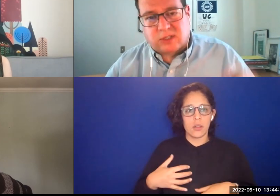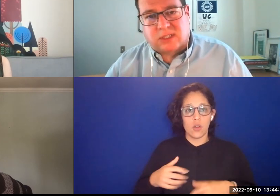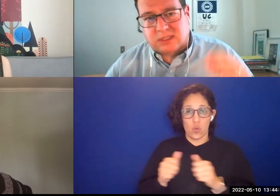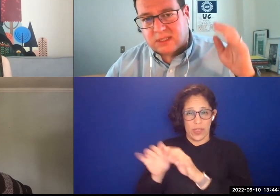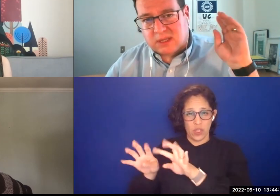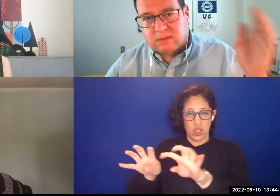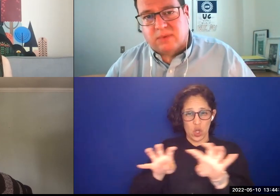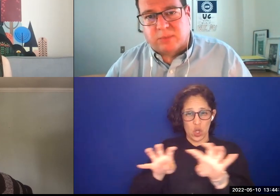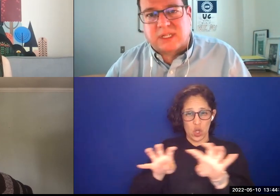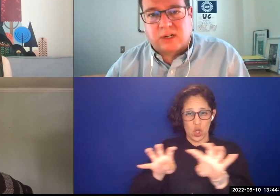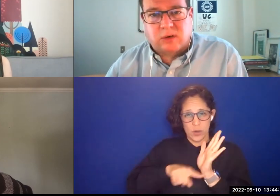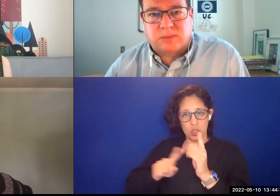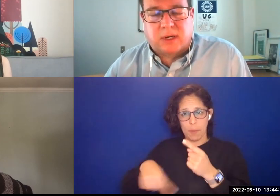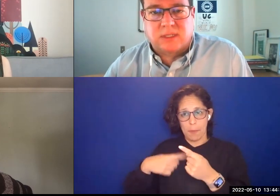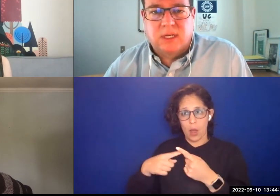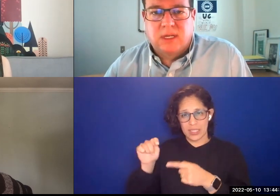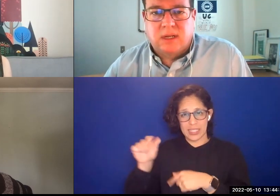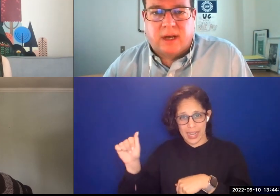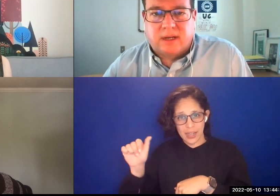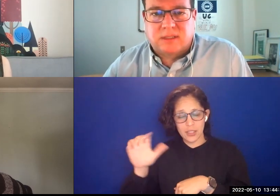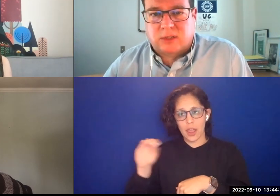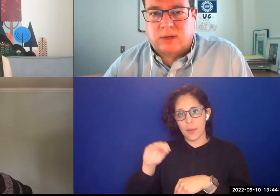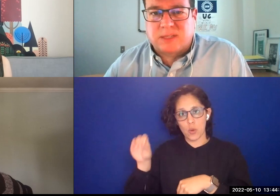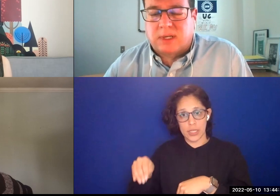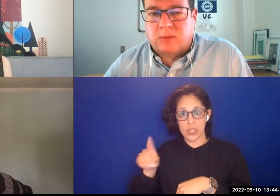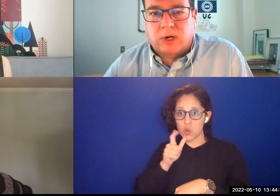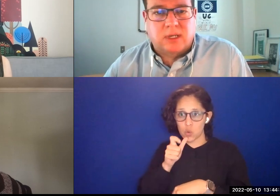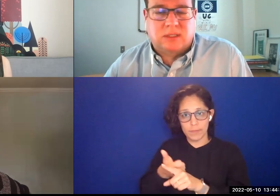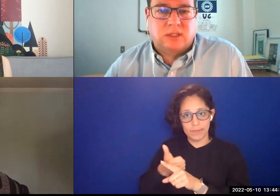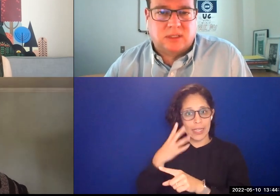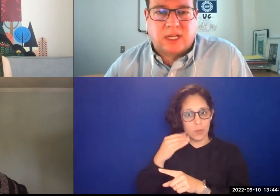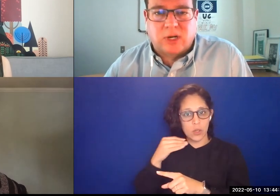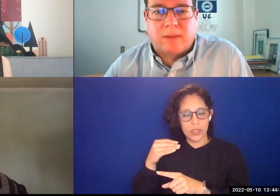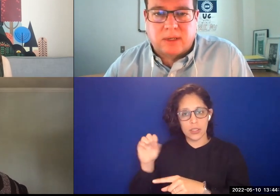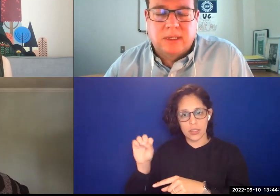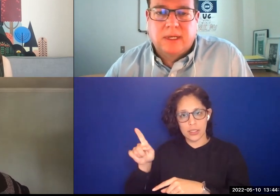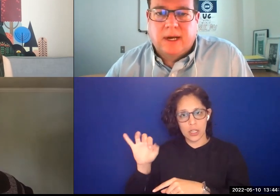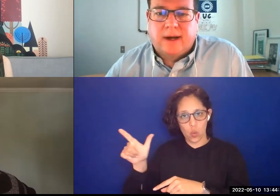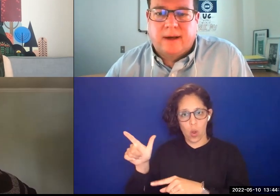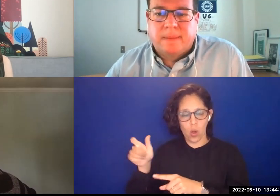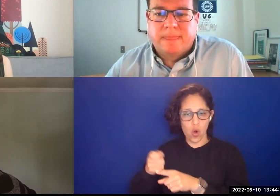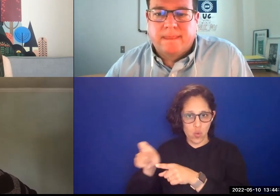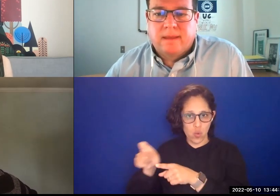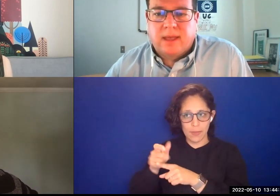assistants and research assistants, and the percentage who experience sexual harassment at work are just astronomical.